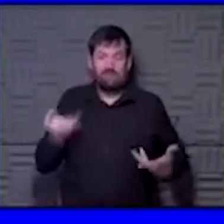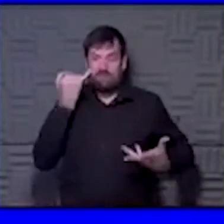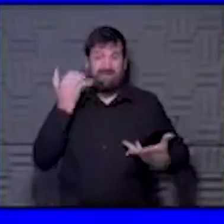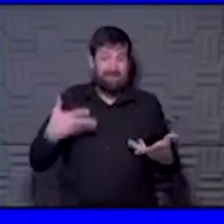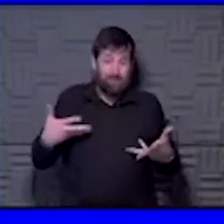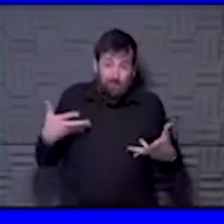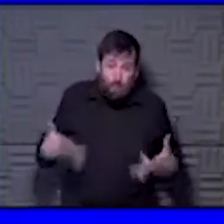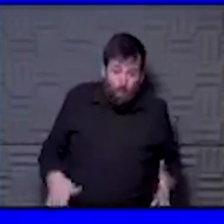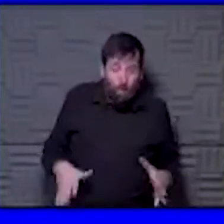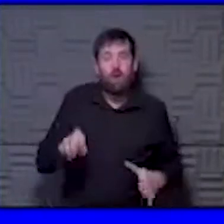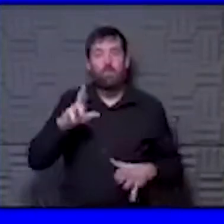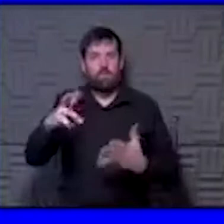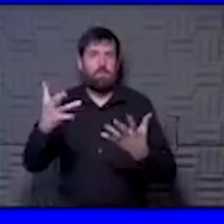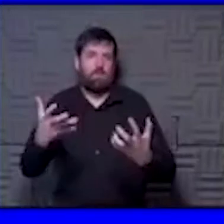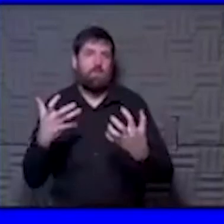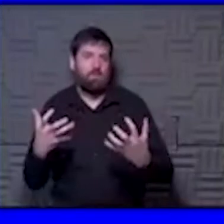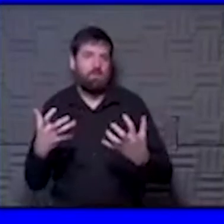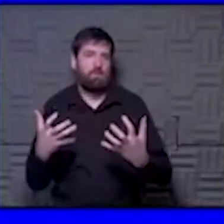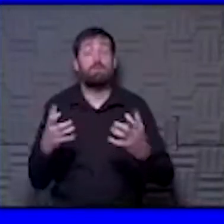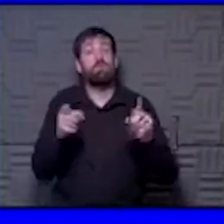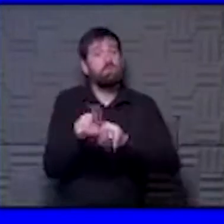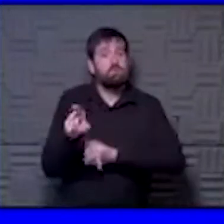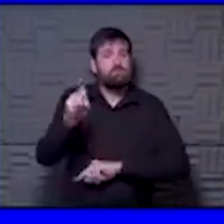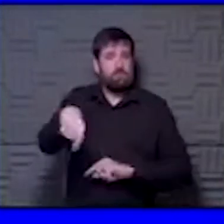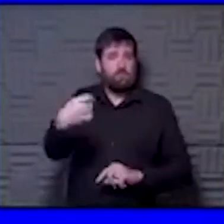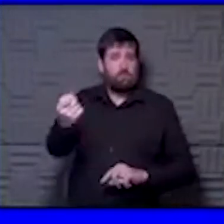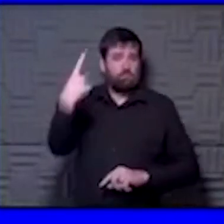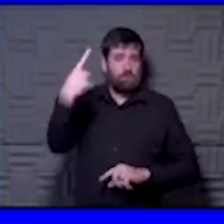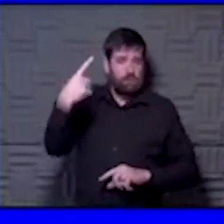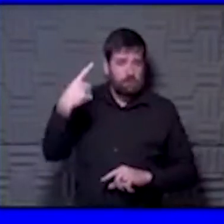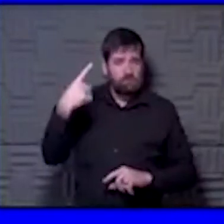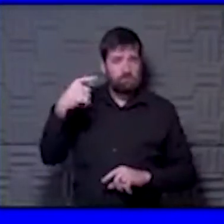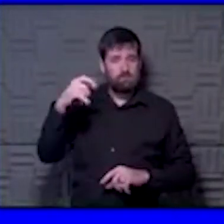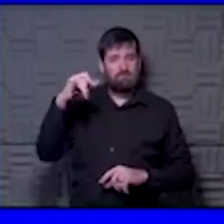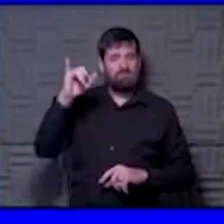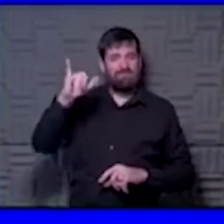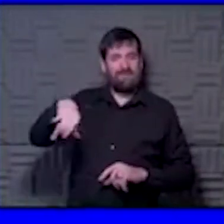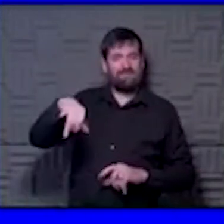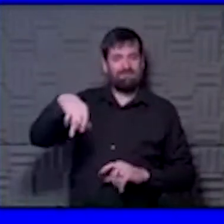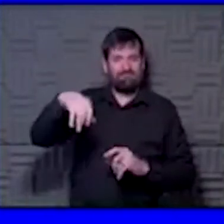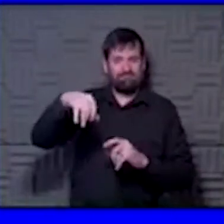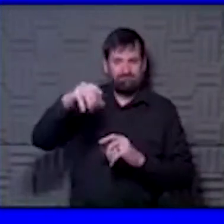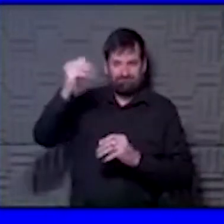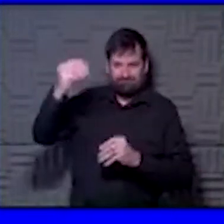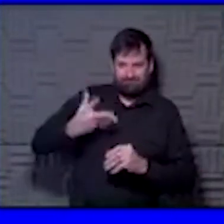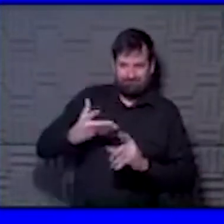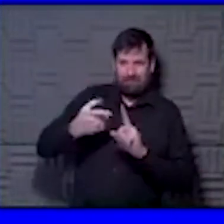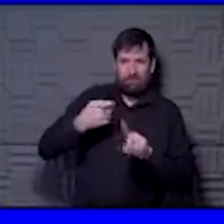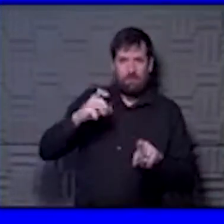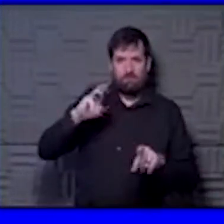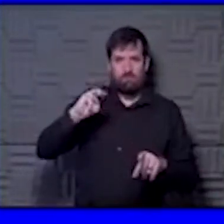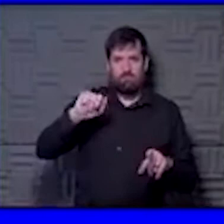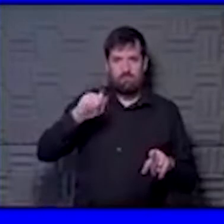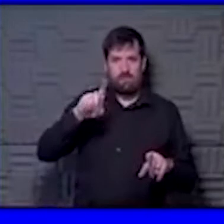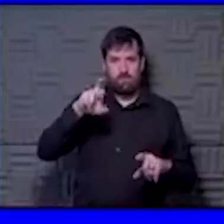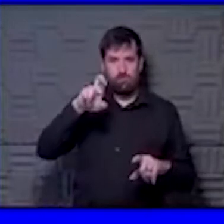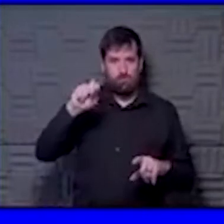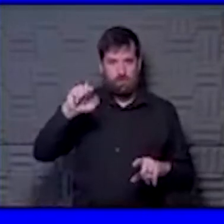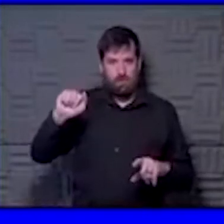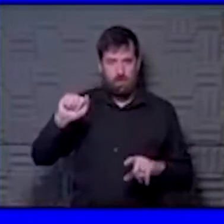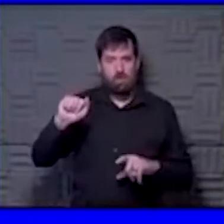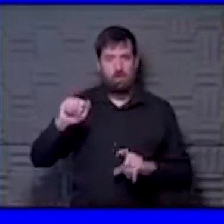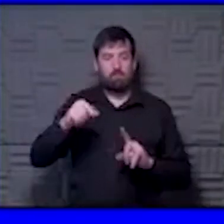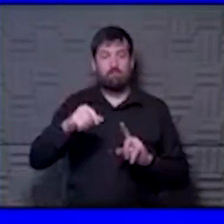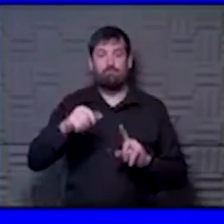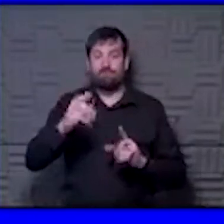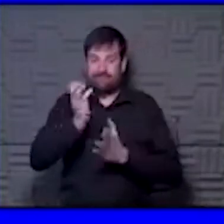it or want to get it. We also have to understand that there is that signal from Moderna that, as Patrick had mentioned, some people had